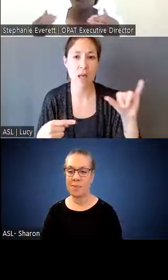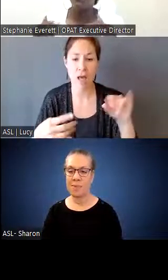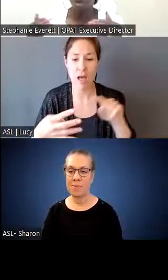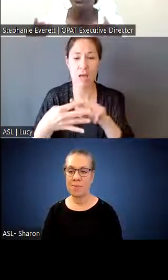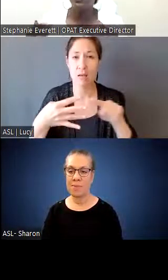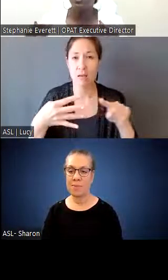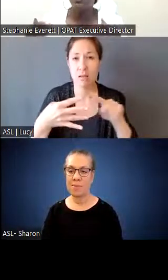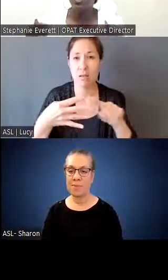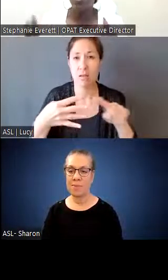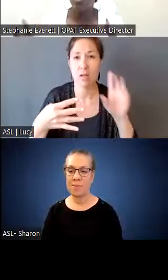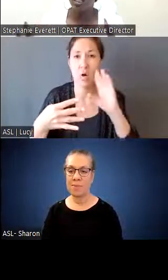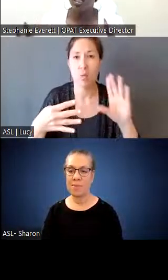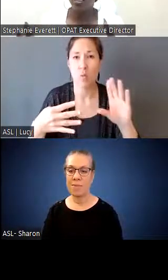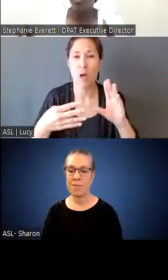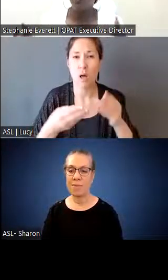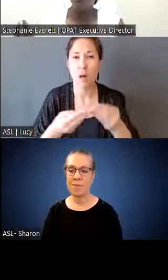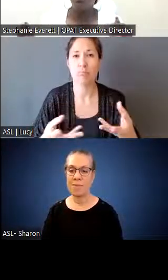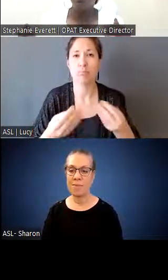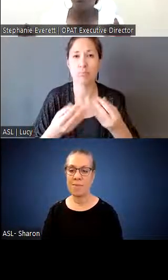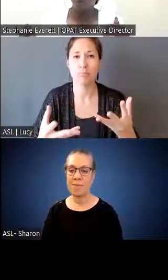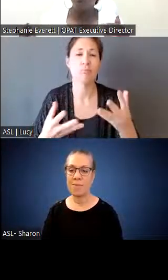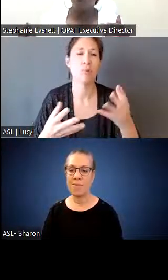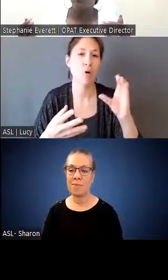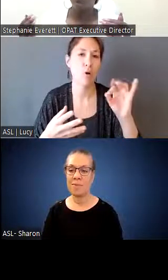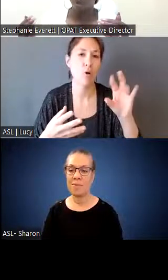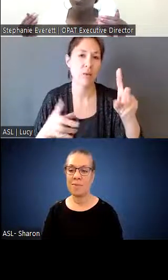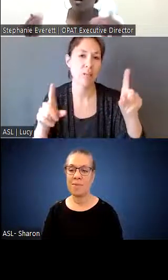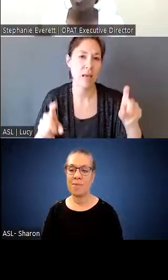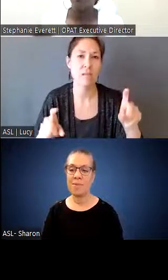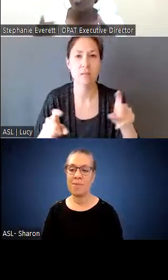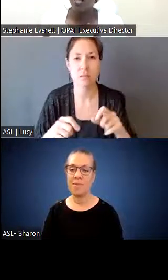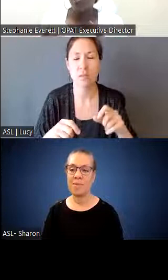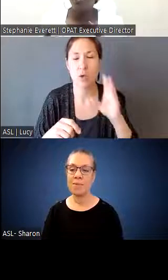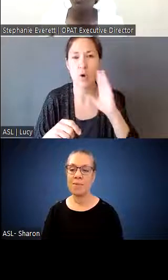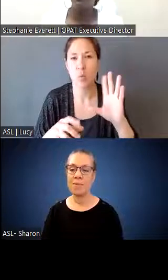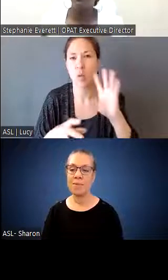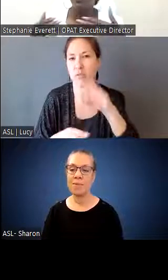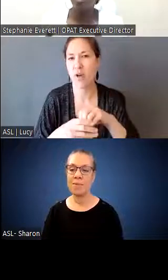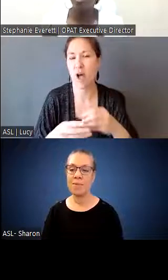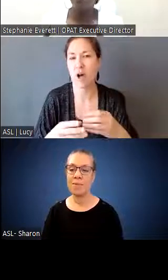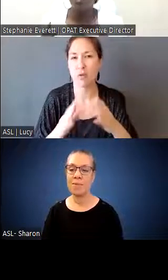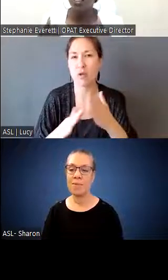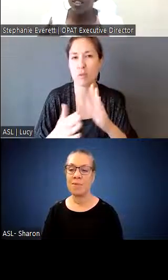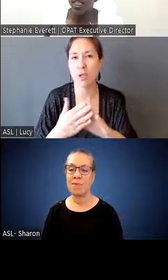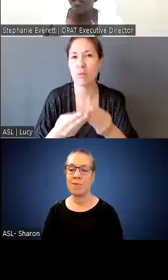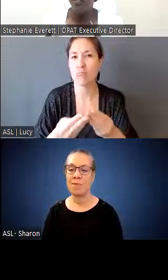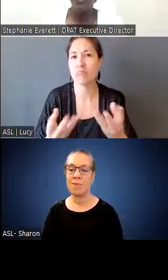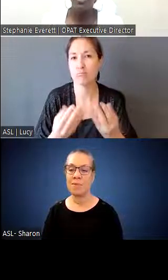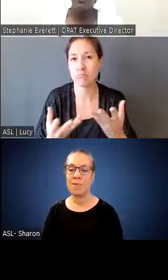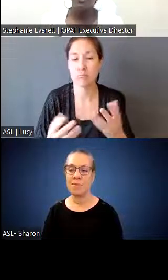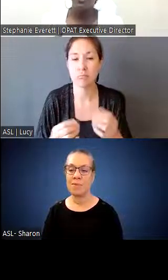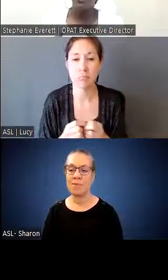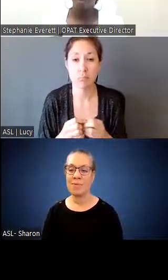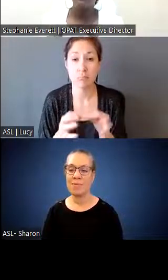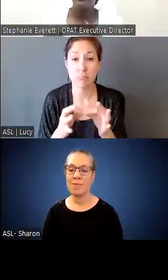distributing COVID-19 take-home tests. So we want to be a partner in our community and keep our community